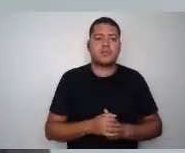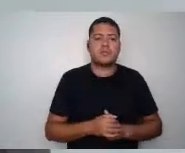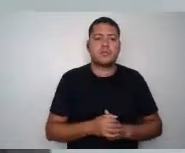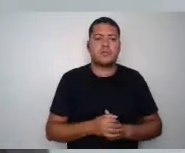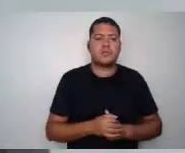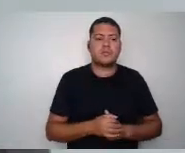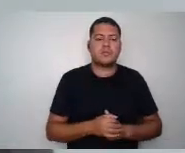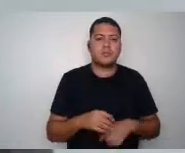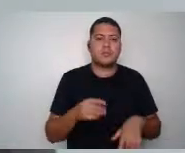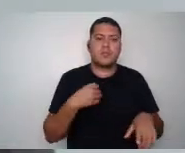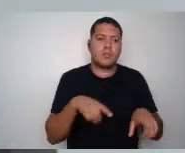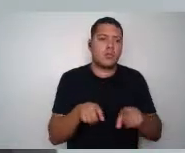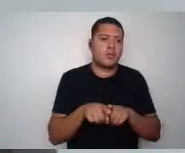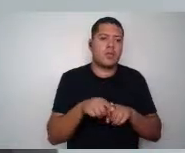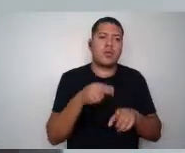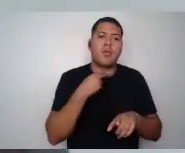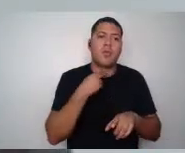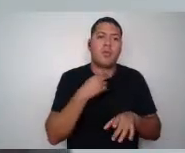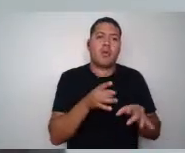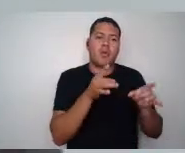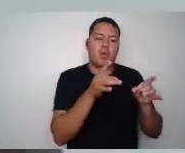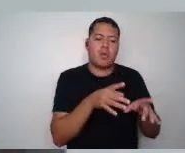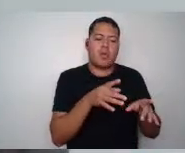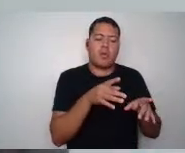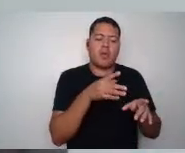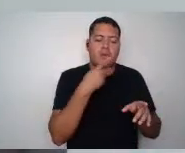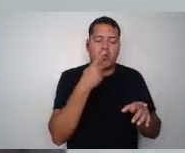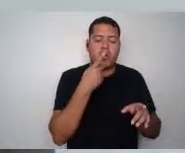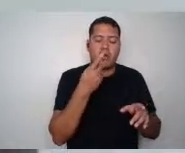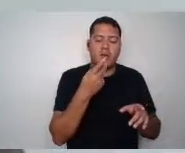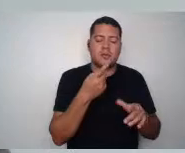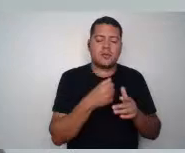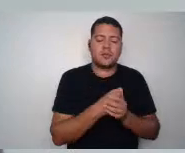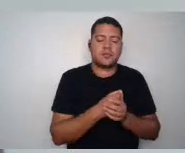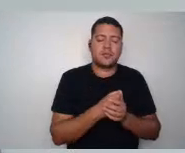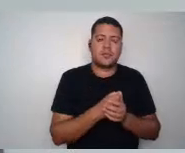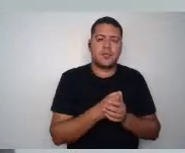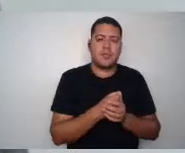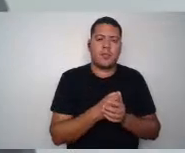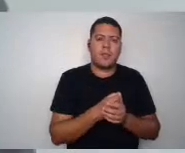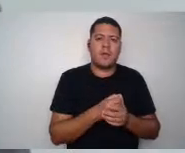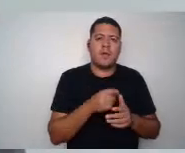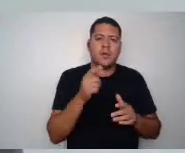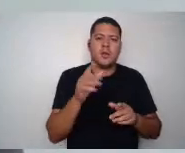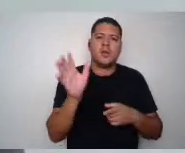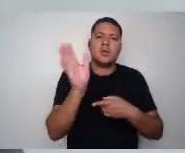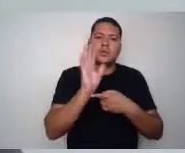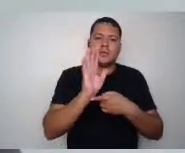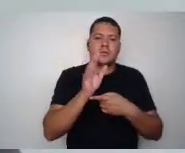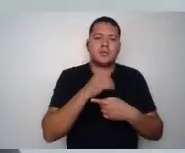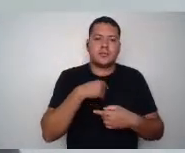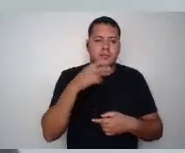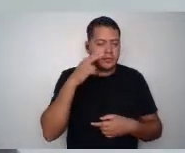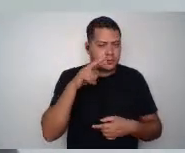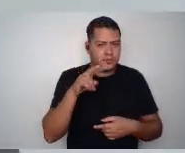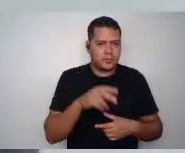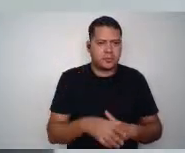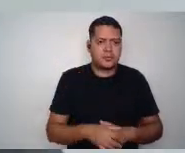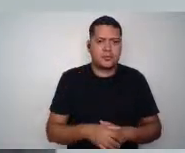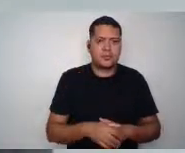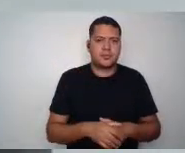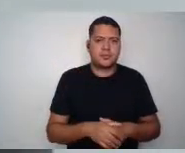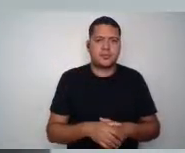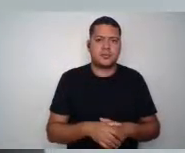to make Brazil a better place? And now I have to say, just to conclude, a part of a movie that I